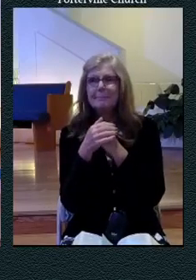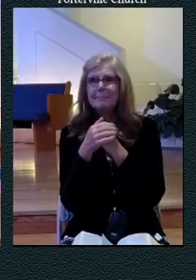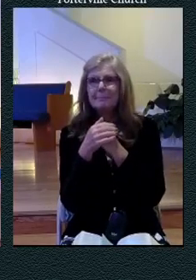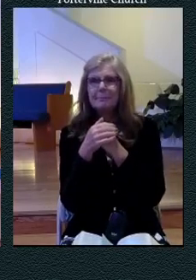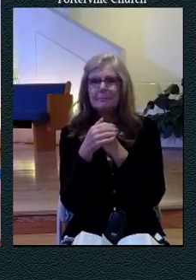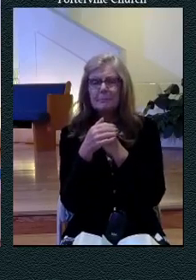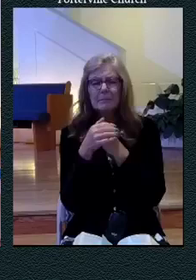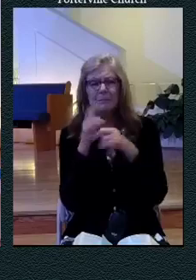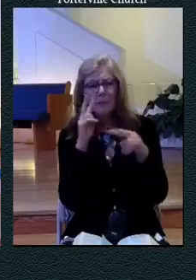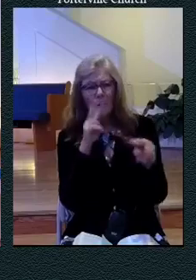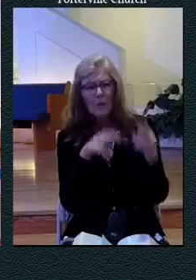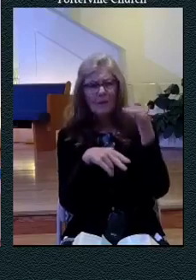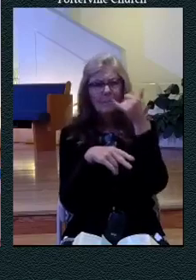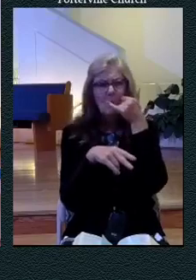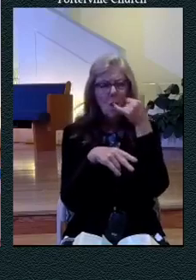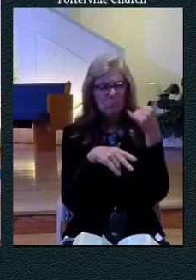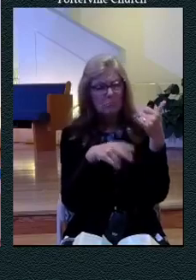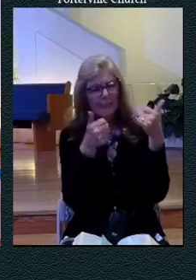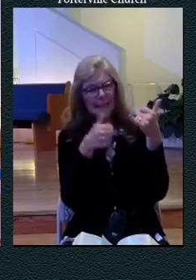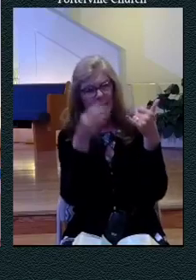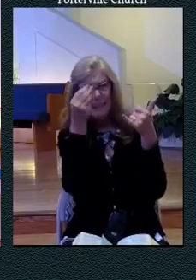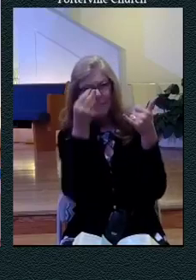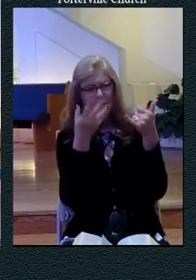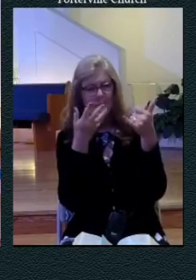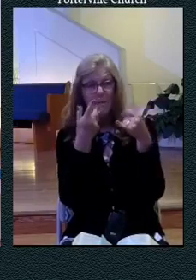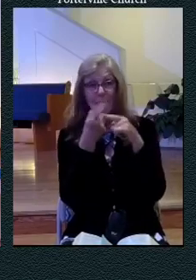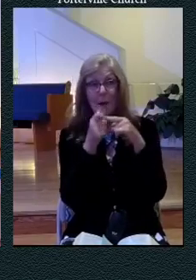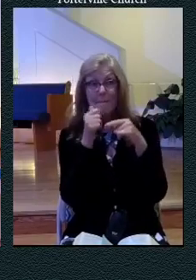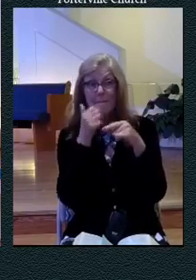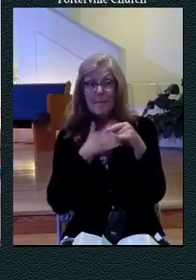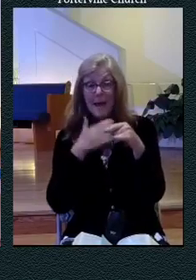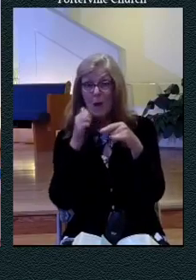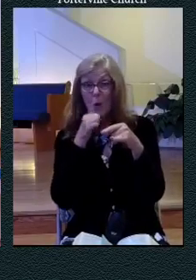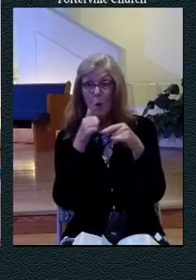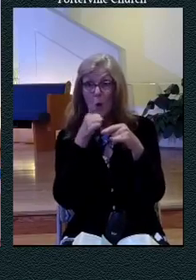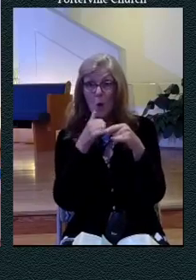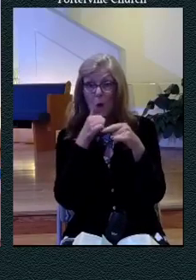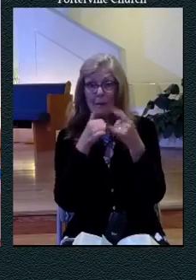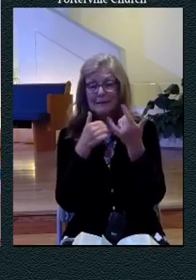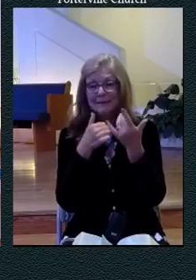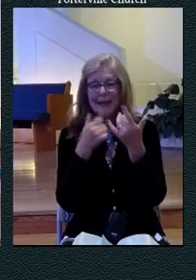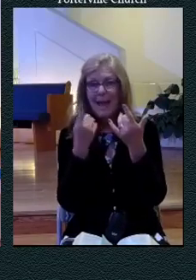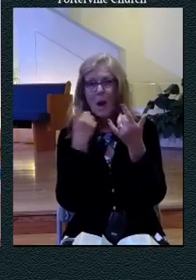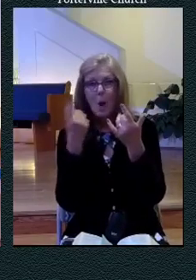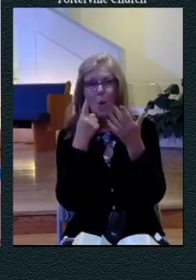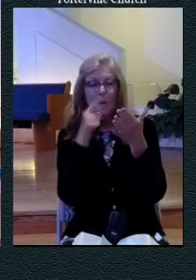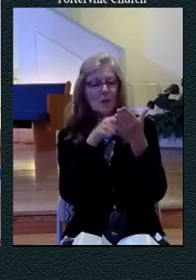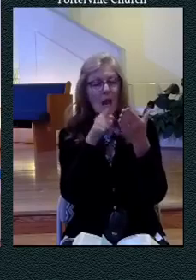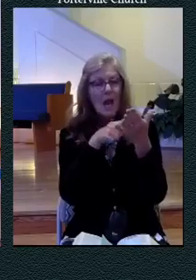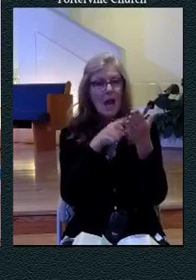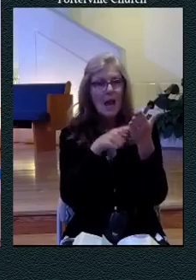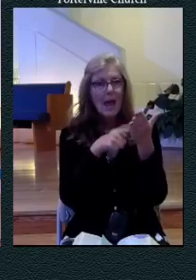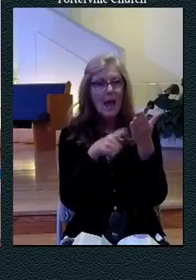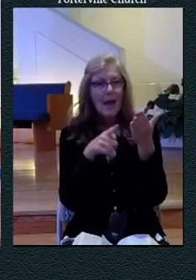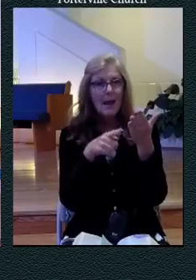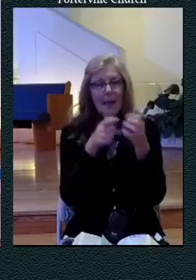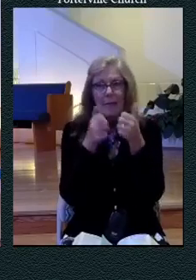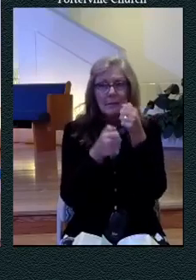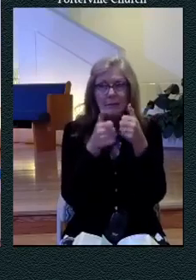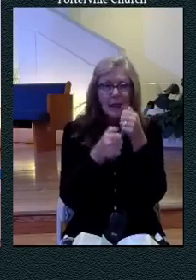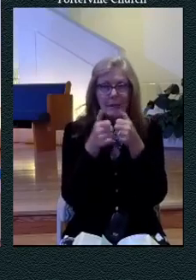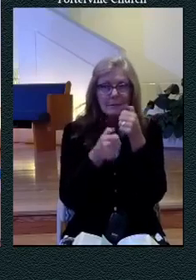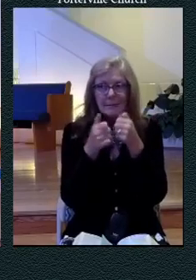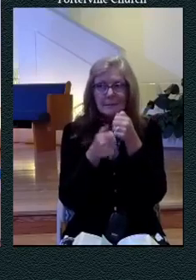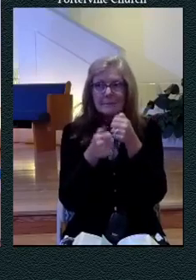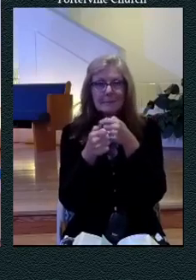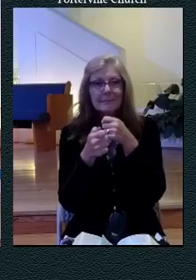looked on my phone to see if there were any messages from our girls. It's always something I check, and I type them out, each a message.